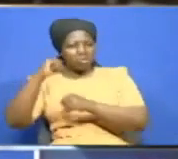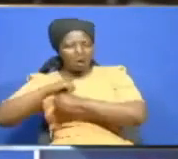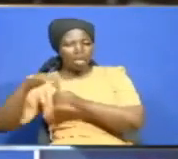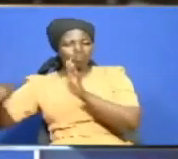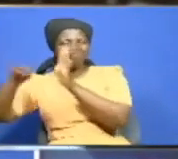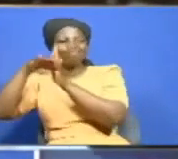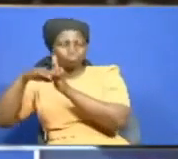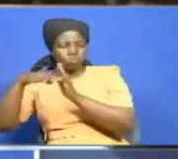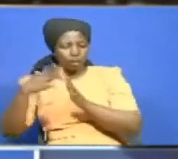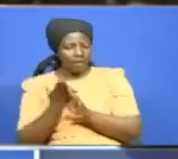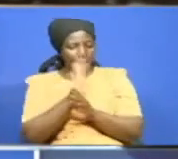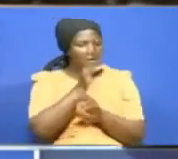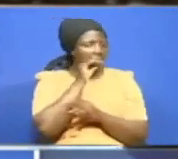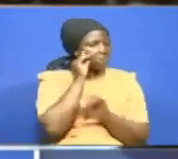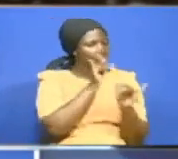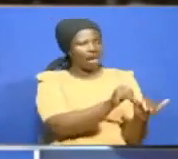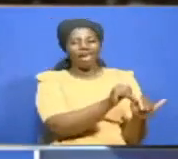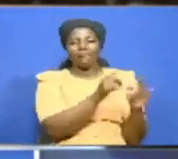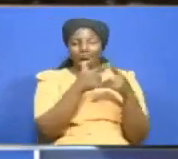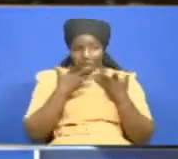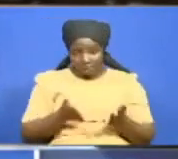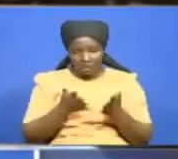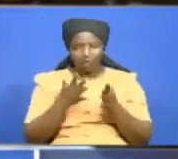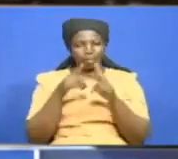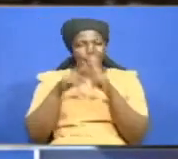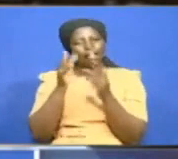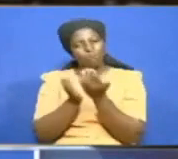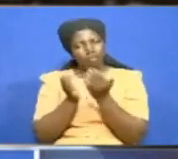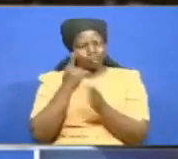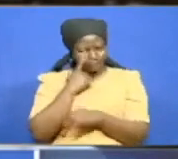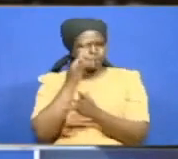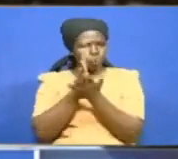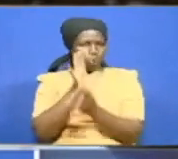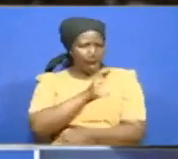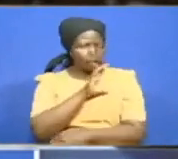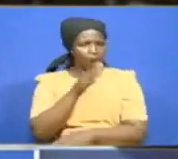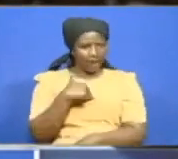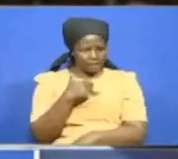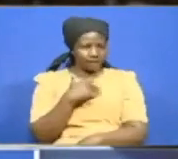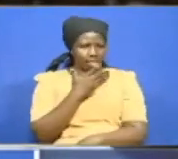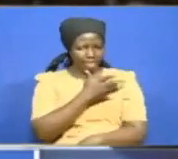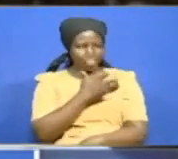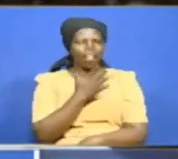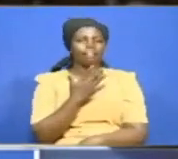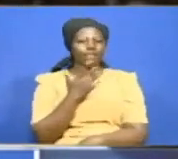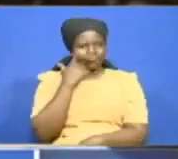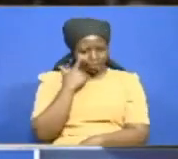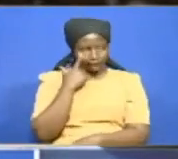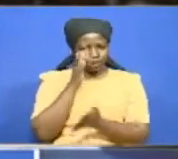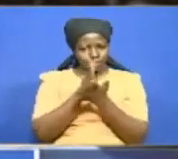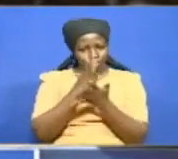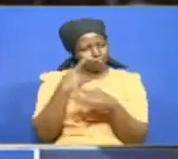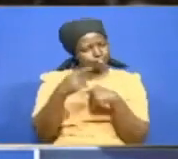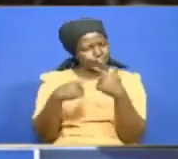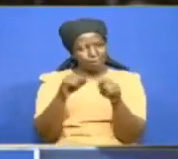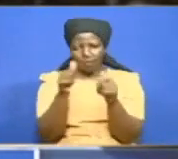anakaa nyumbani. Lakini venye sasa nimeanza hii biashara, naona bado niko na makasoma. Ninaona bado ninaendelea.